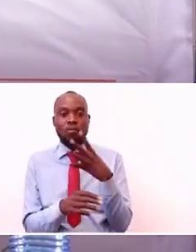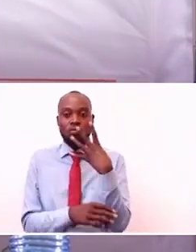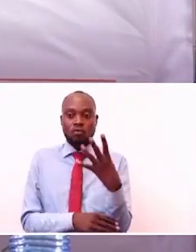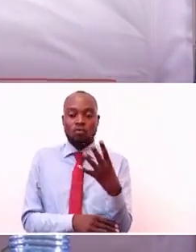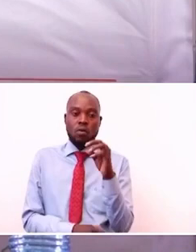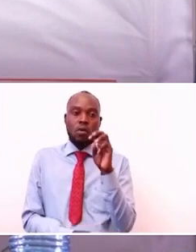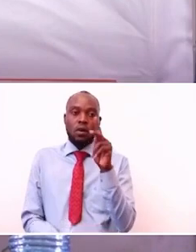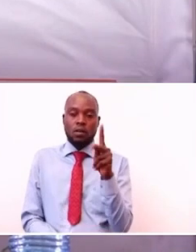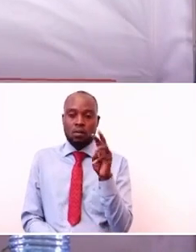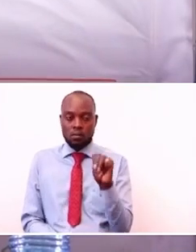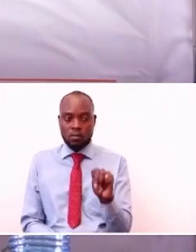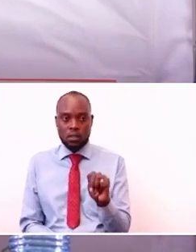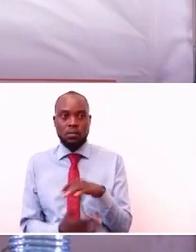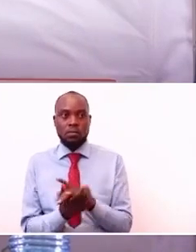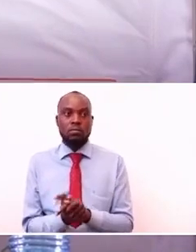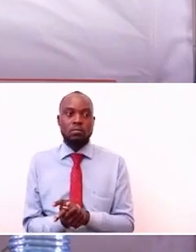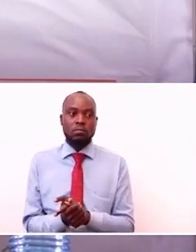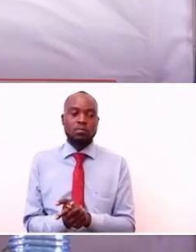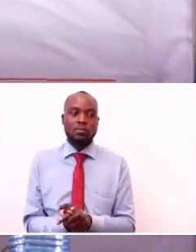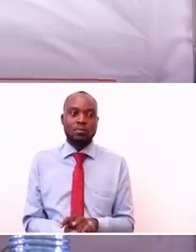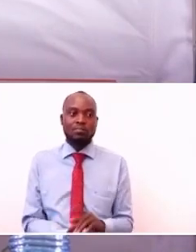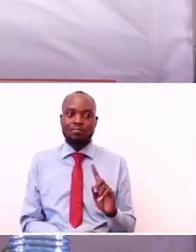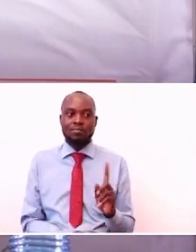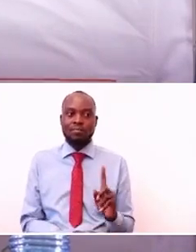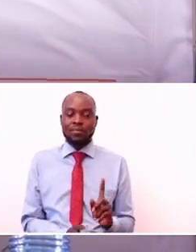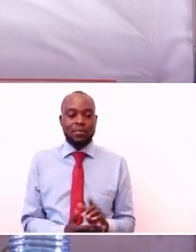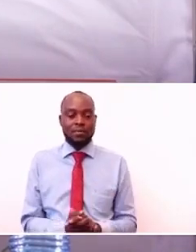where a place that's famous for